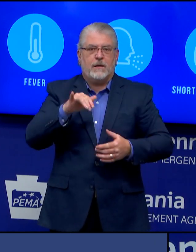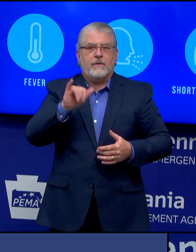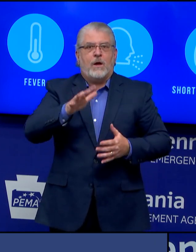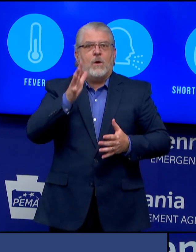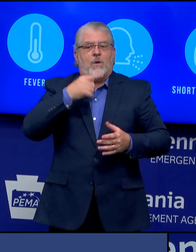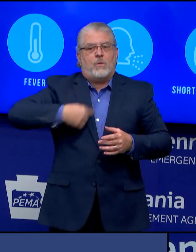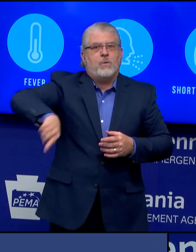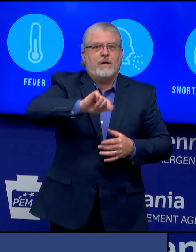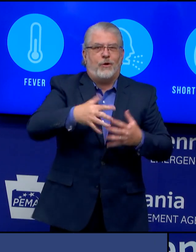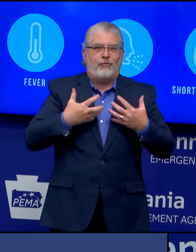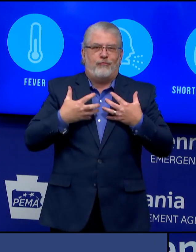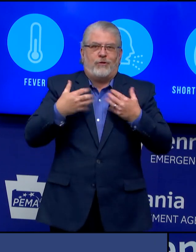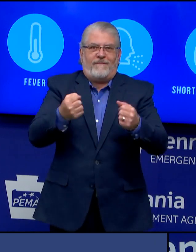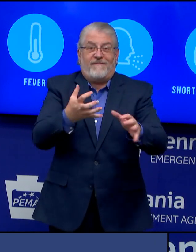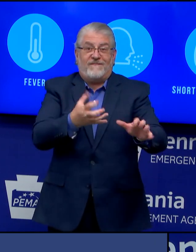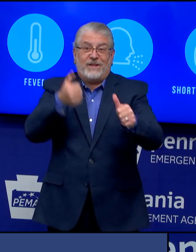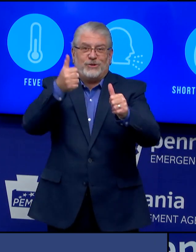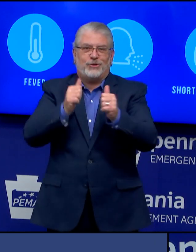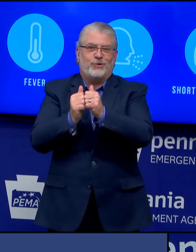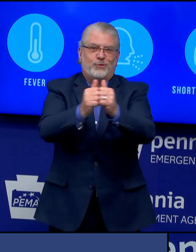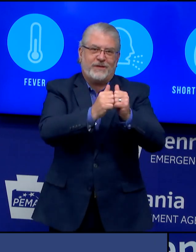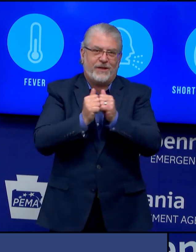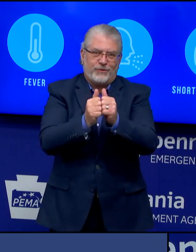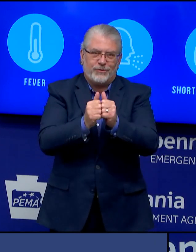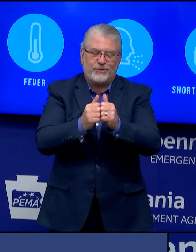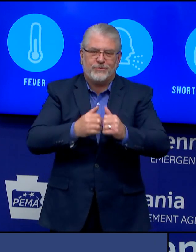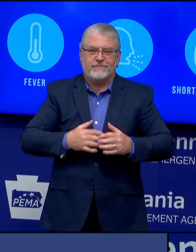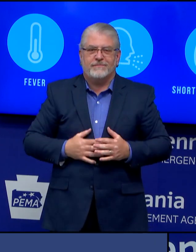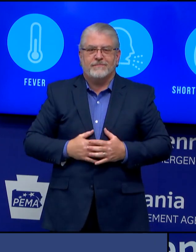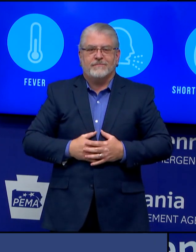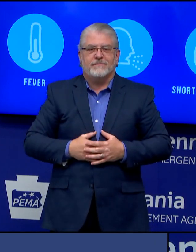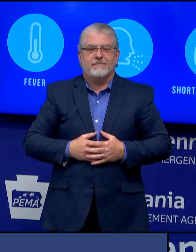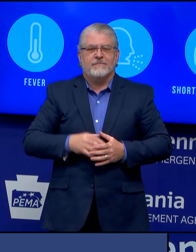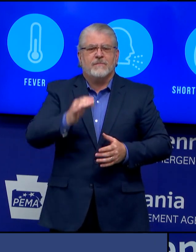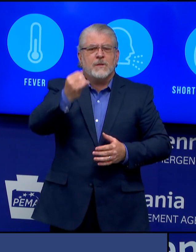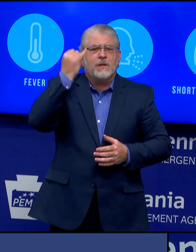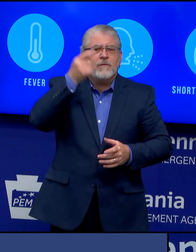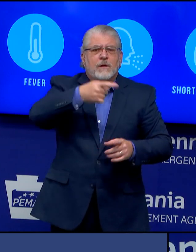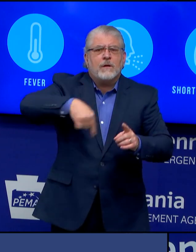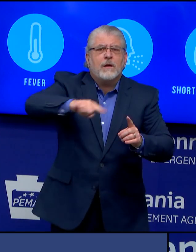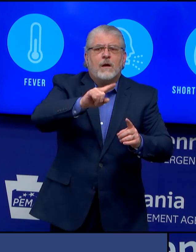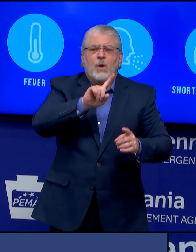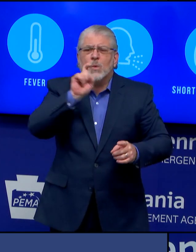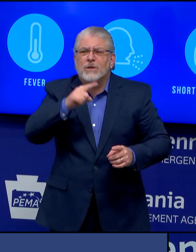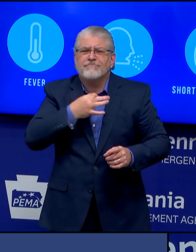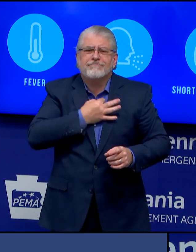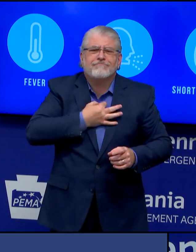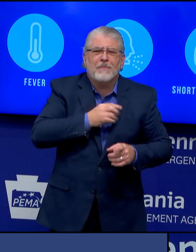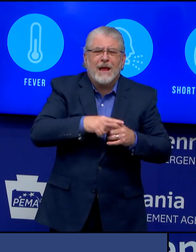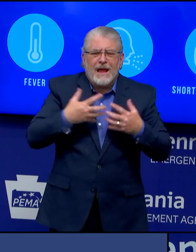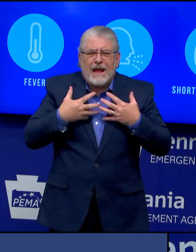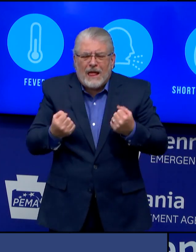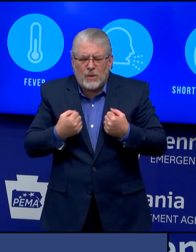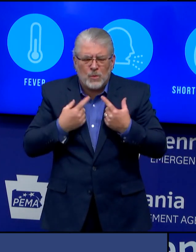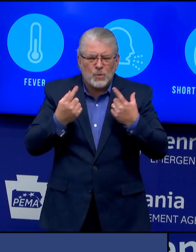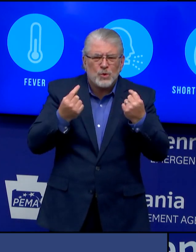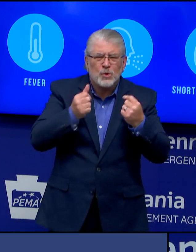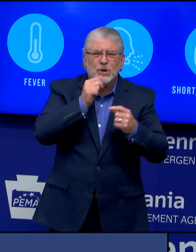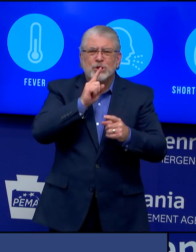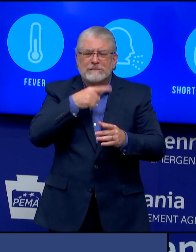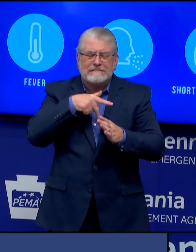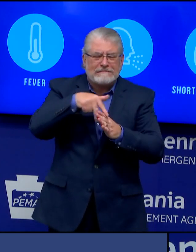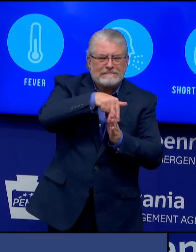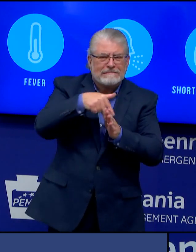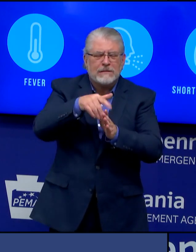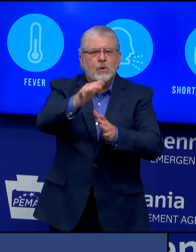If you have questions about your health, please contact your healthcare provider. And if you need mental health resources because you or